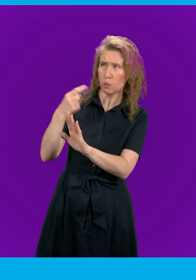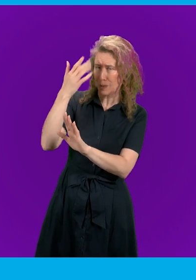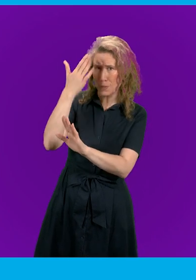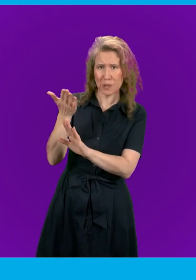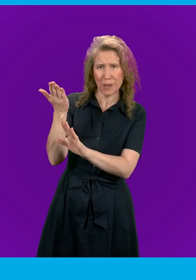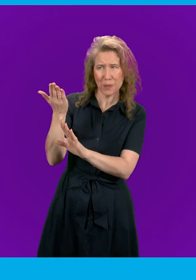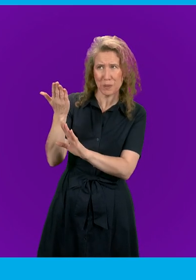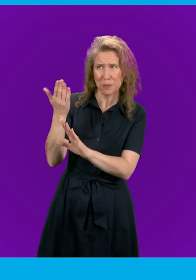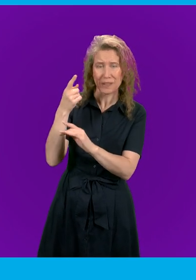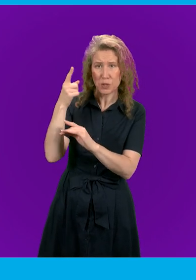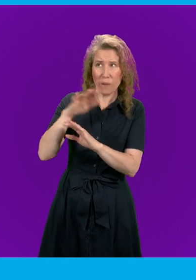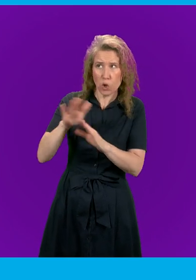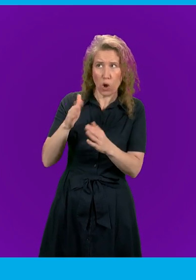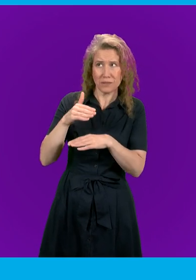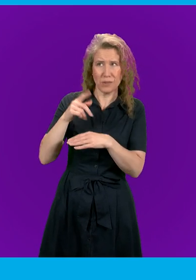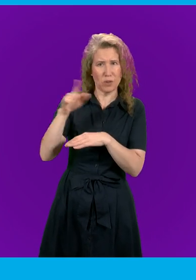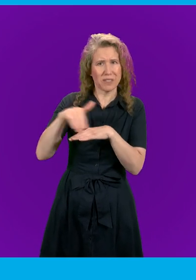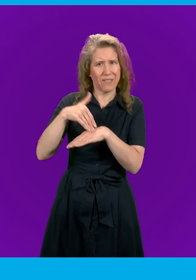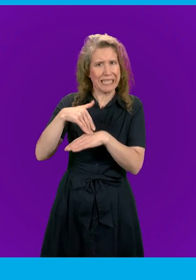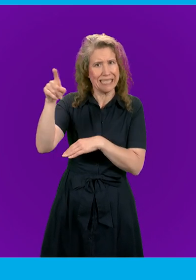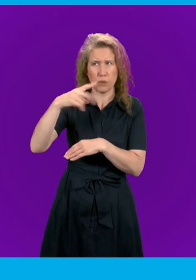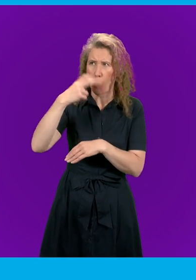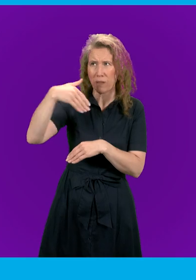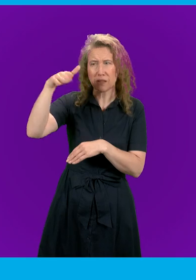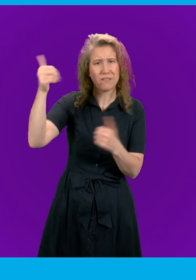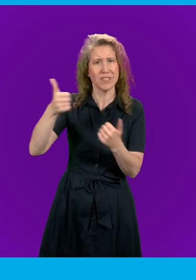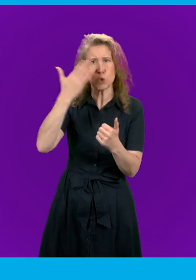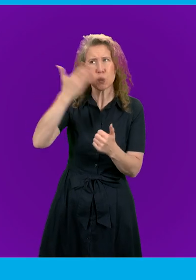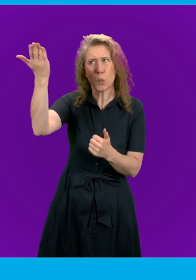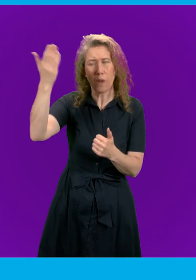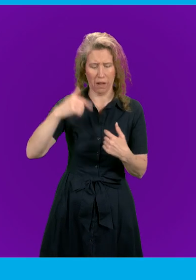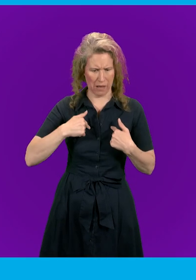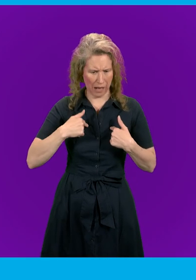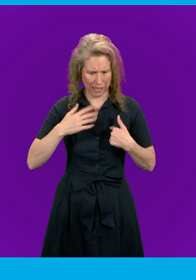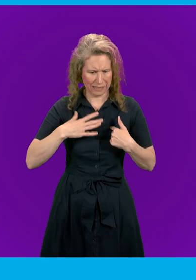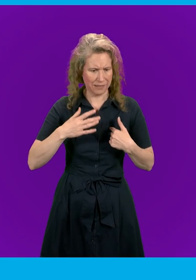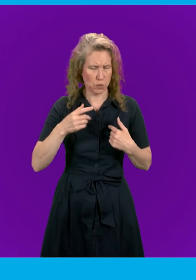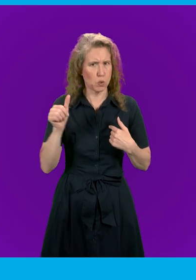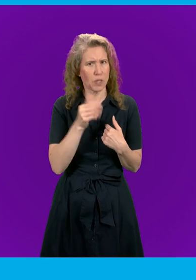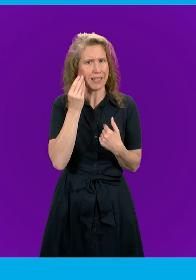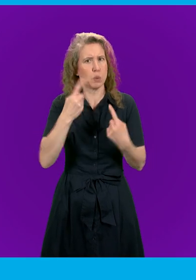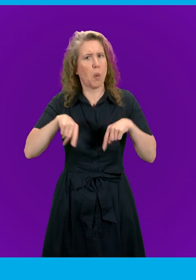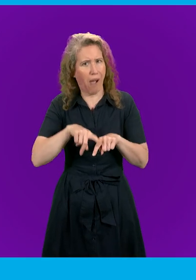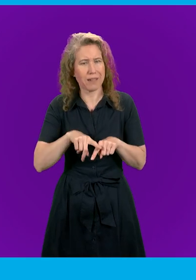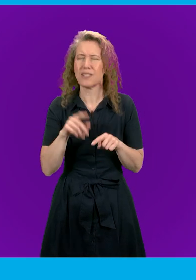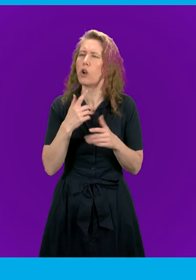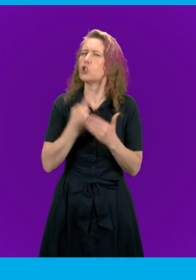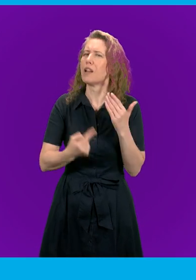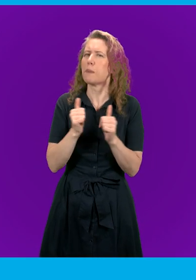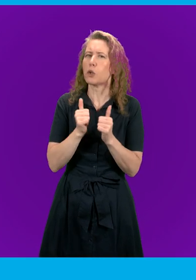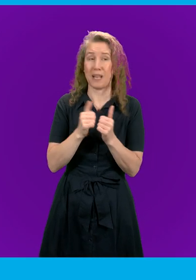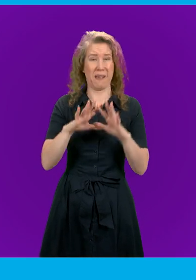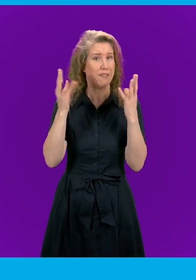not the ones being affected by it. More broadly than consent? Yeah, generally. Like, just in general. Yeah. So I think a lot of the time,